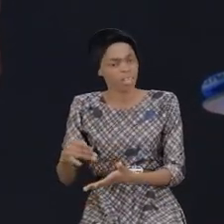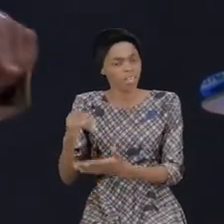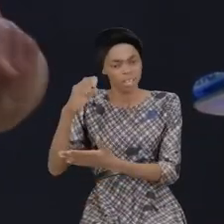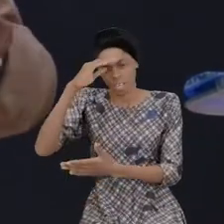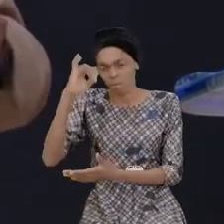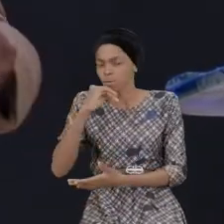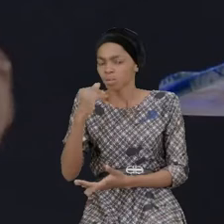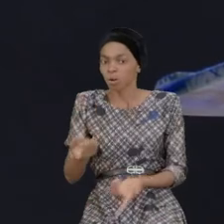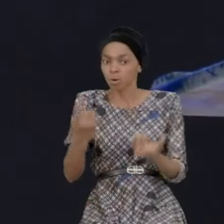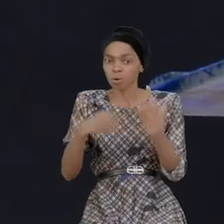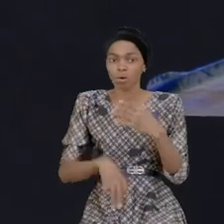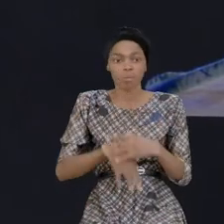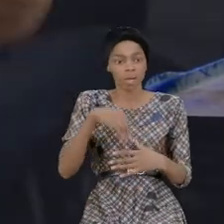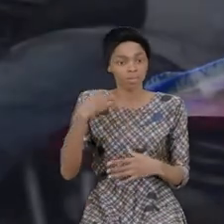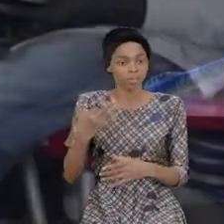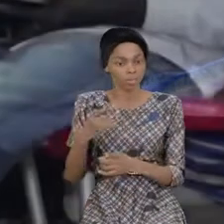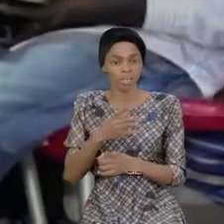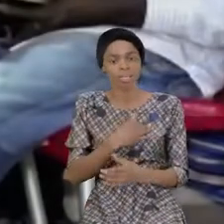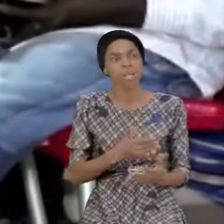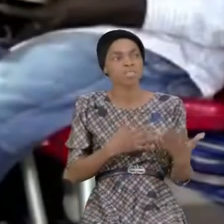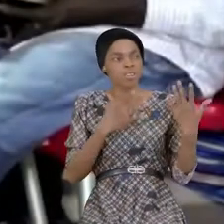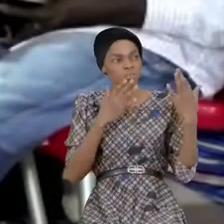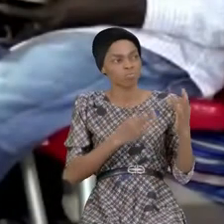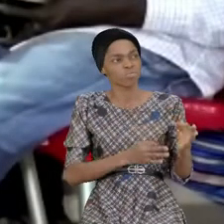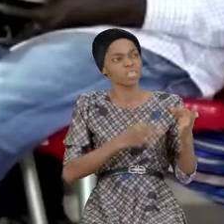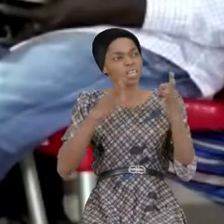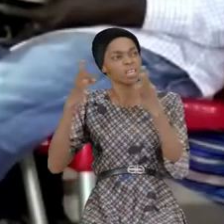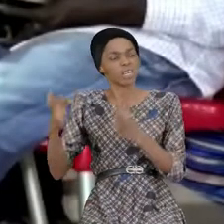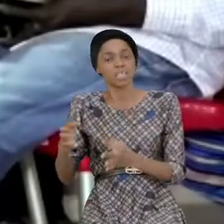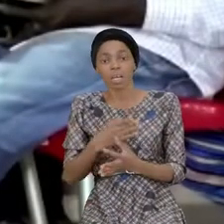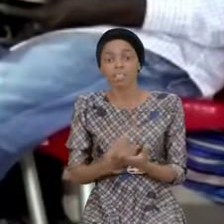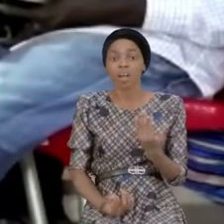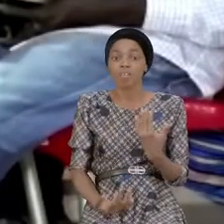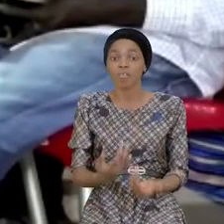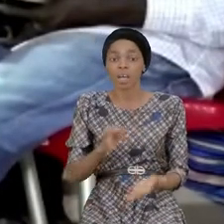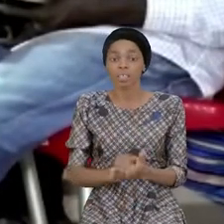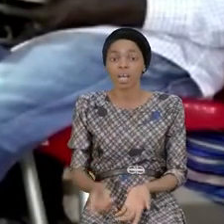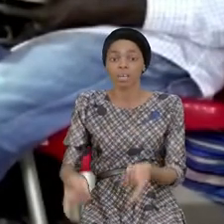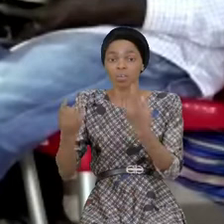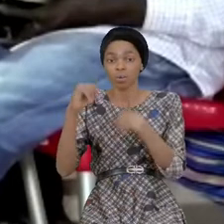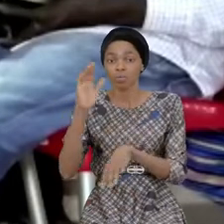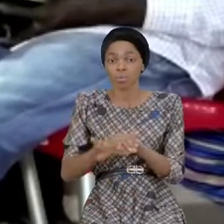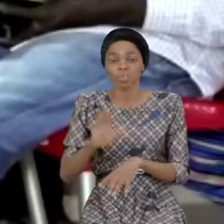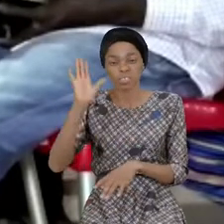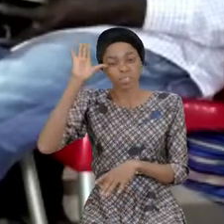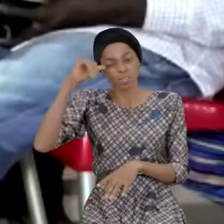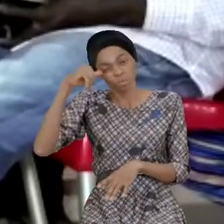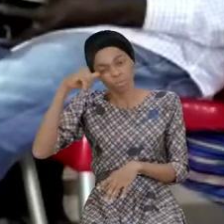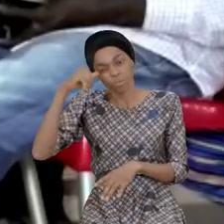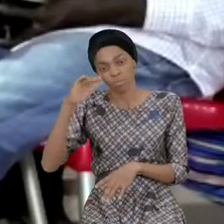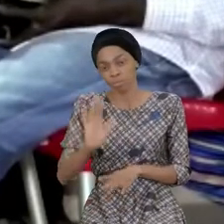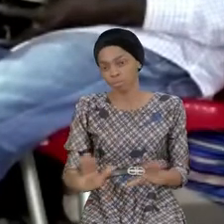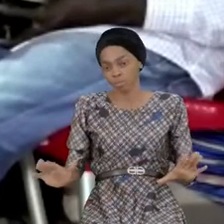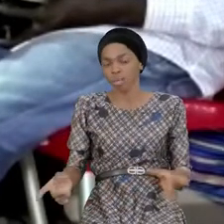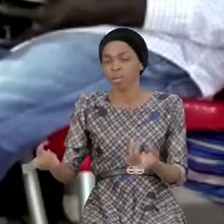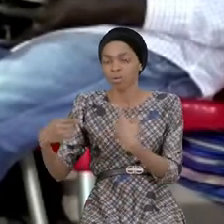he lingers there. The fire that comes upon the children of disobedience come on him.